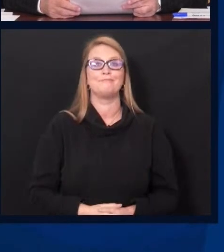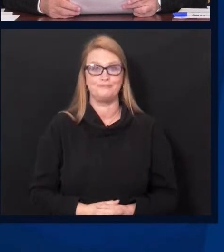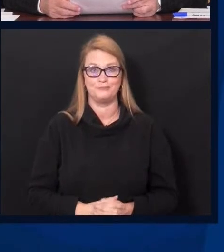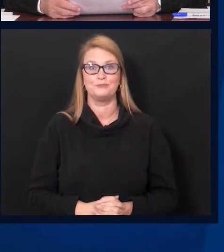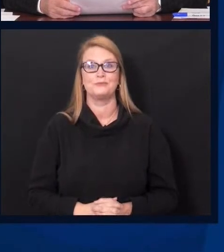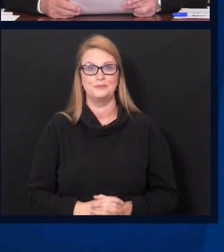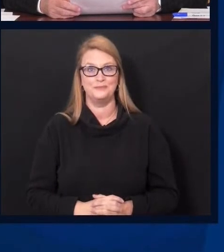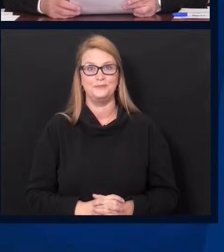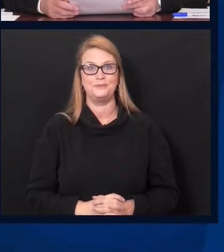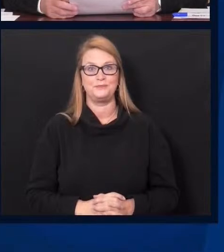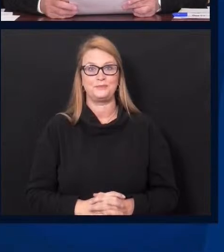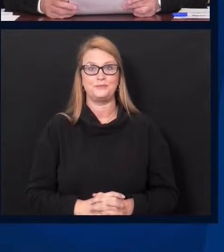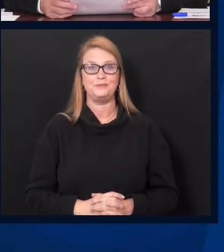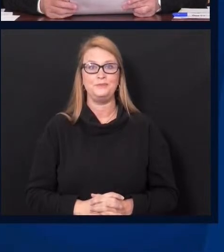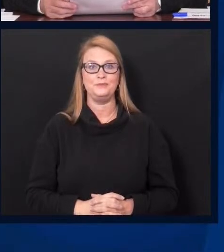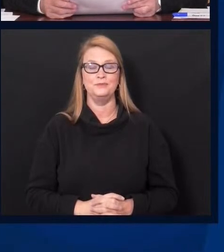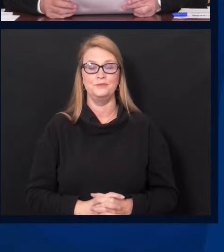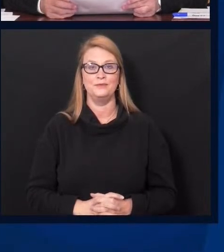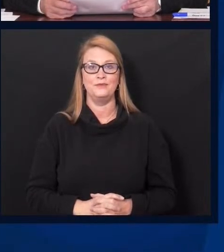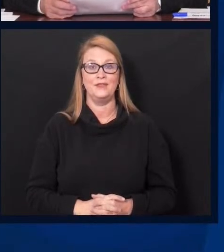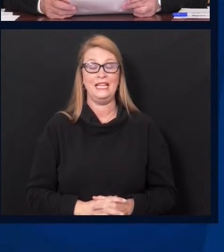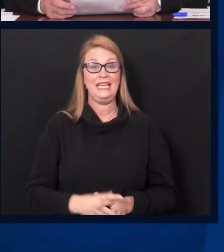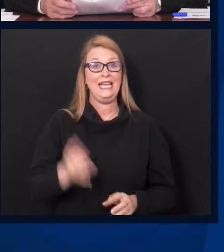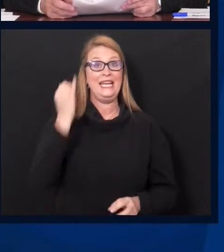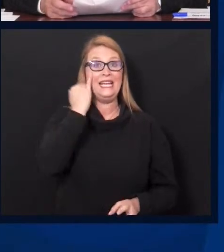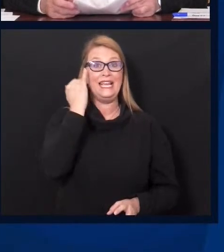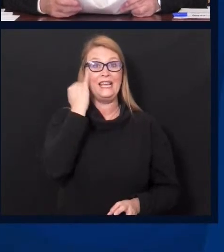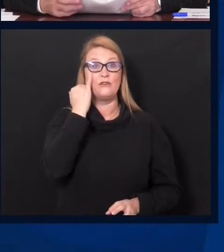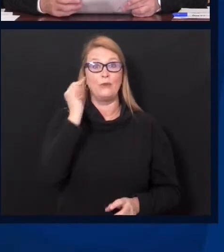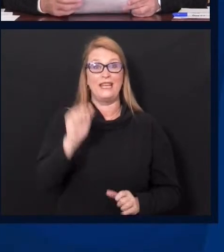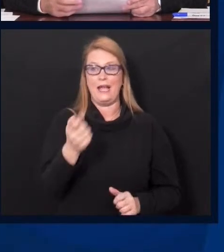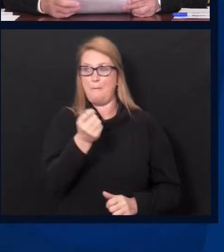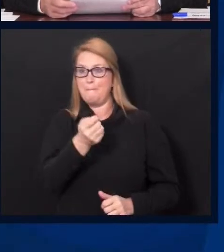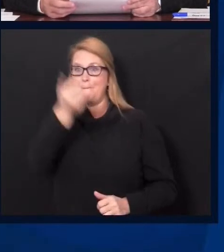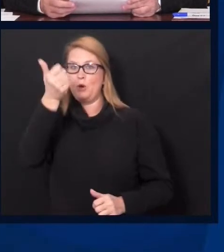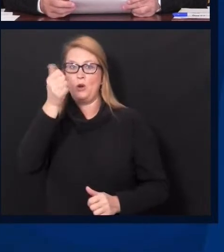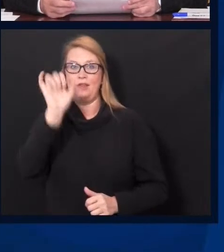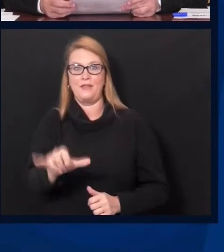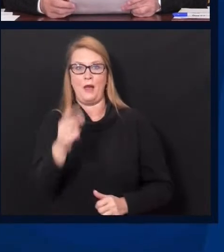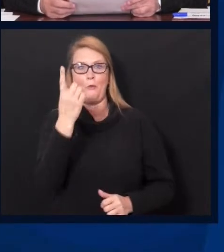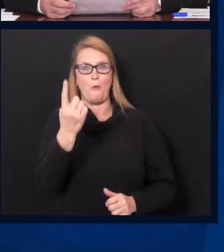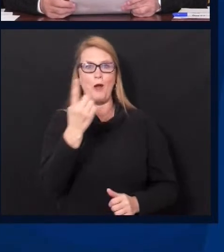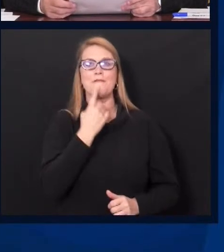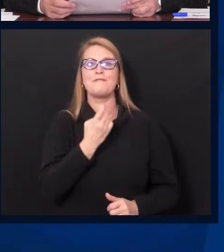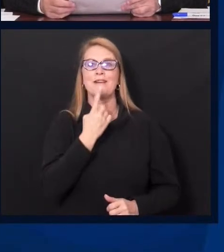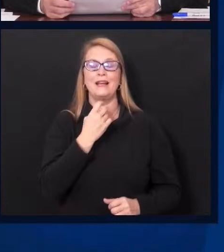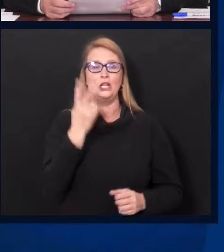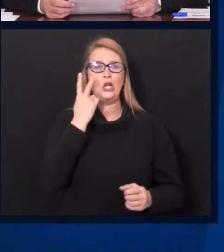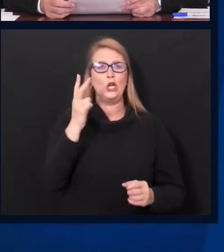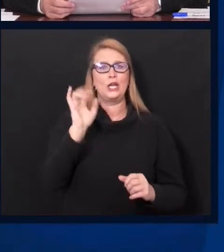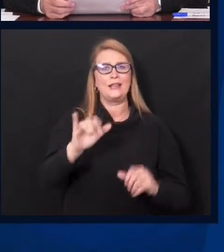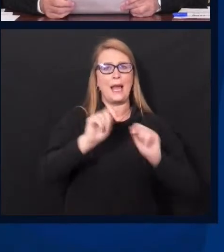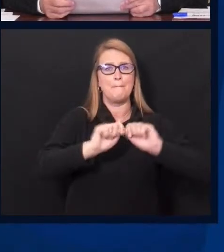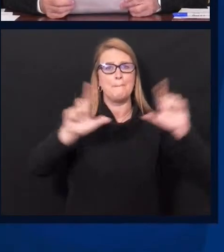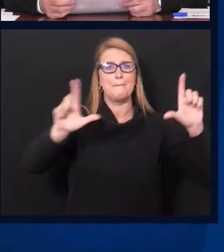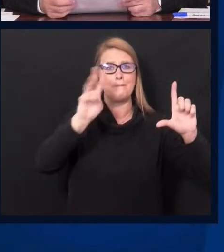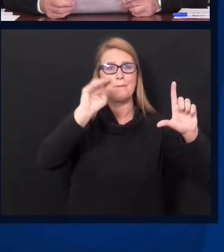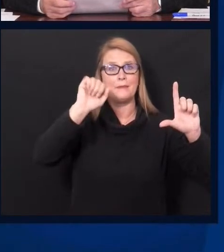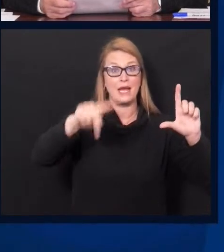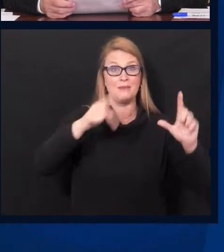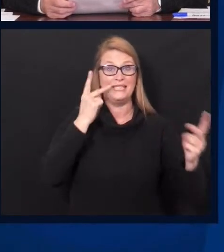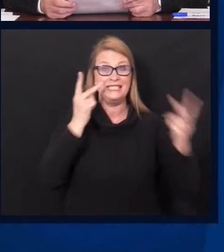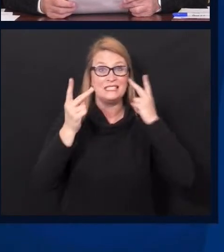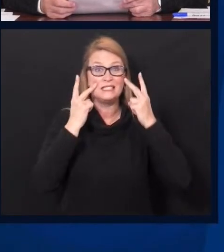great. It would only be better if we could get rid of that one county. But if y'all could look at the map, look at all the green counties and all the